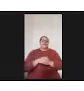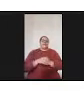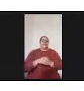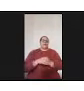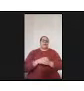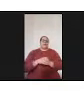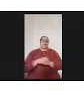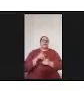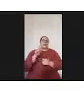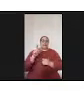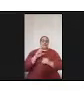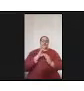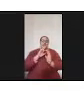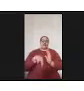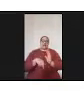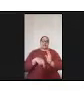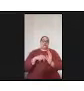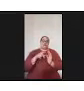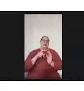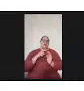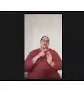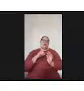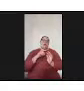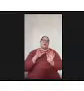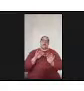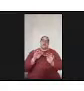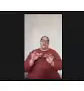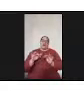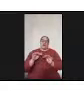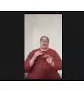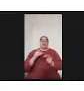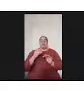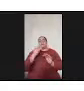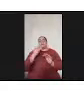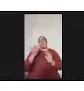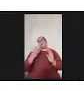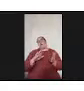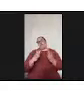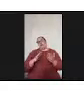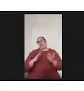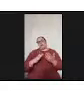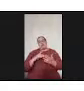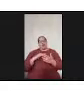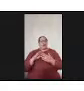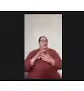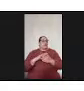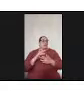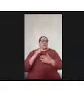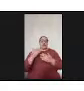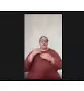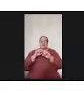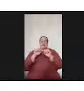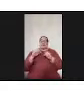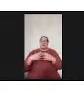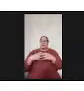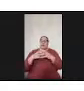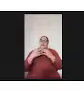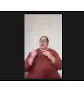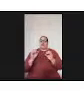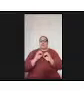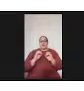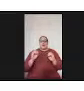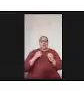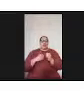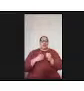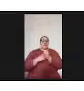that resulted people who lost their lives because there were no system in place, no strategies